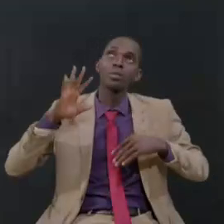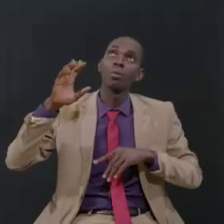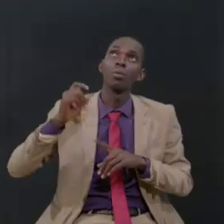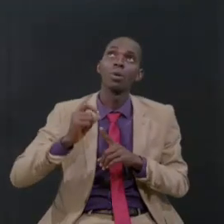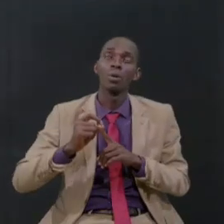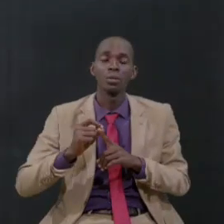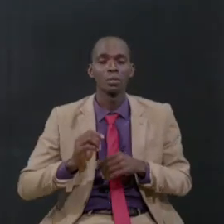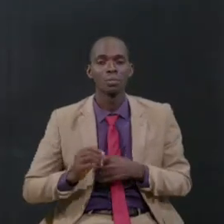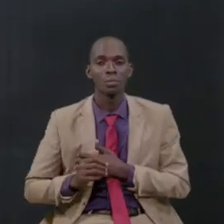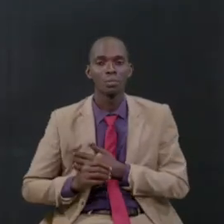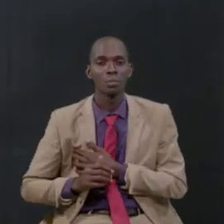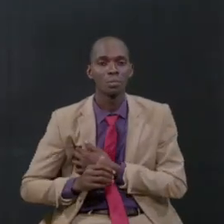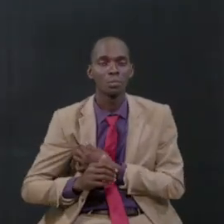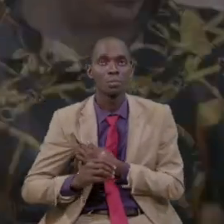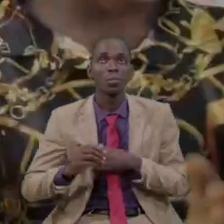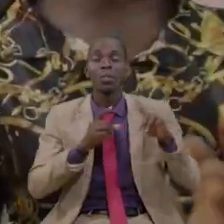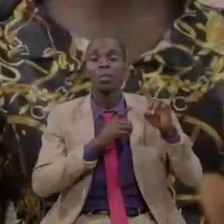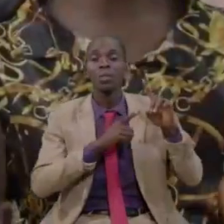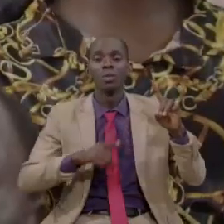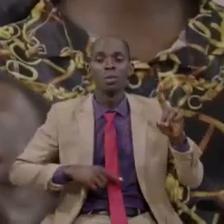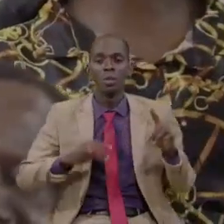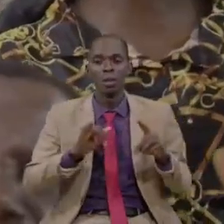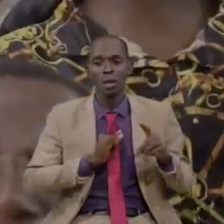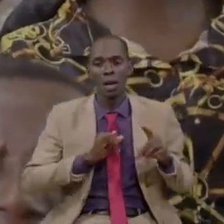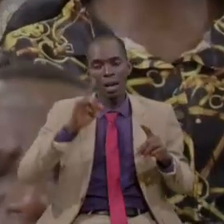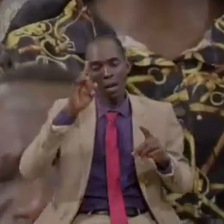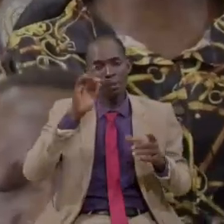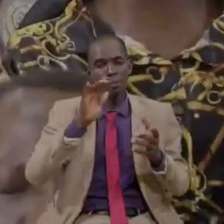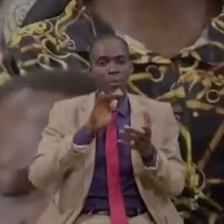Lord, I believe the word.